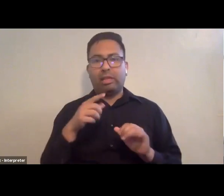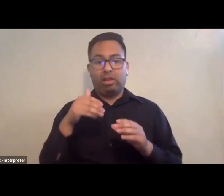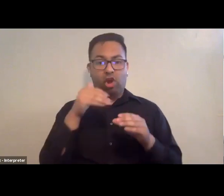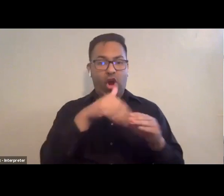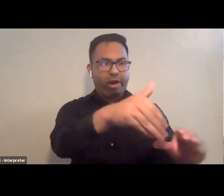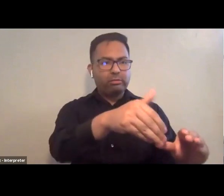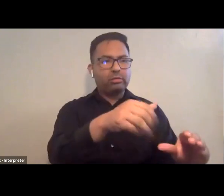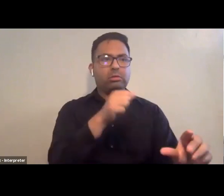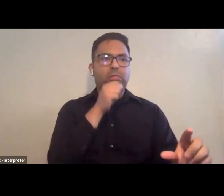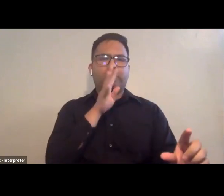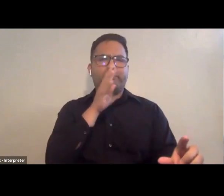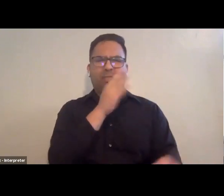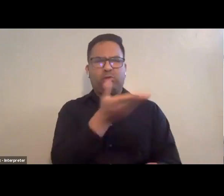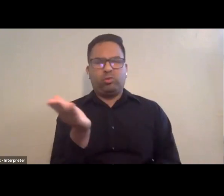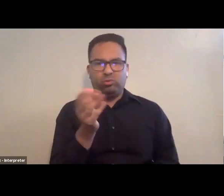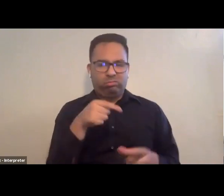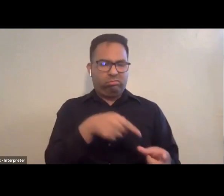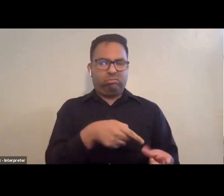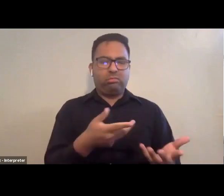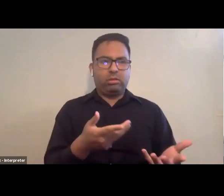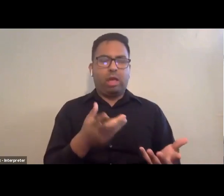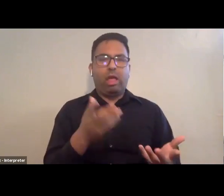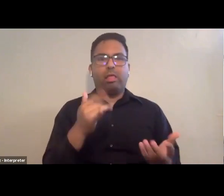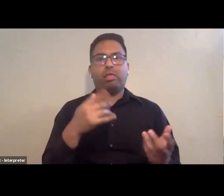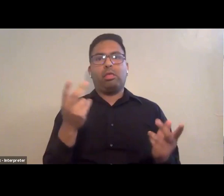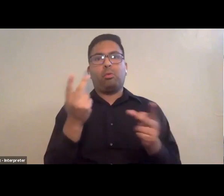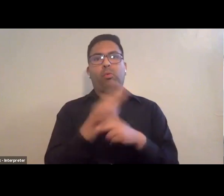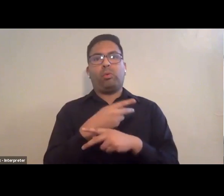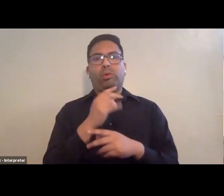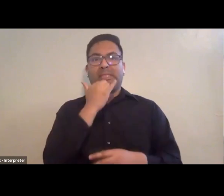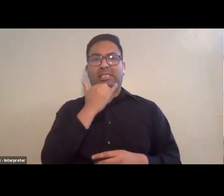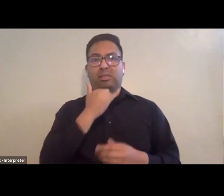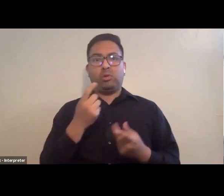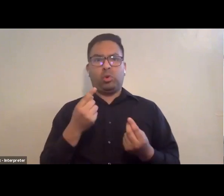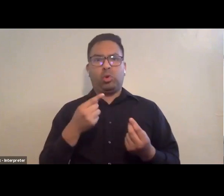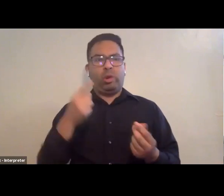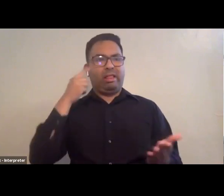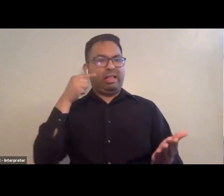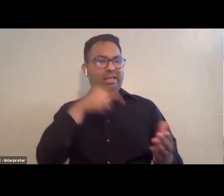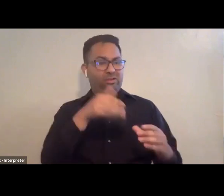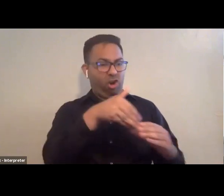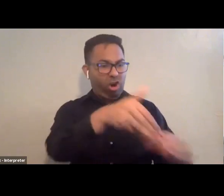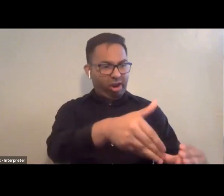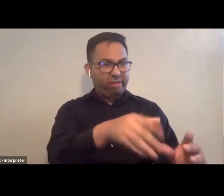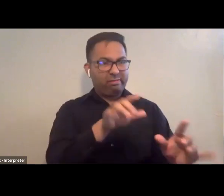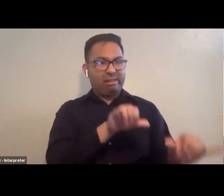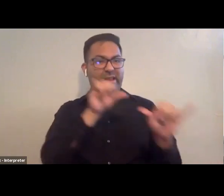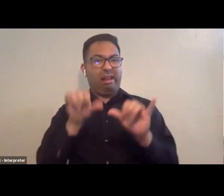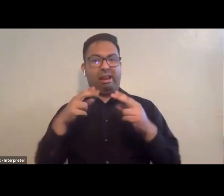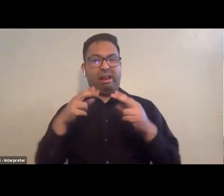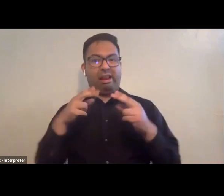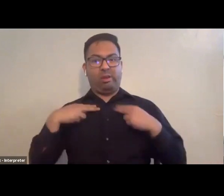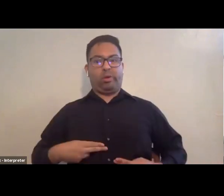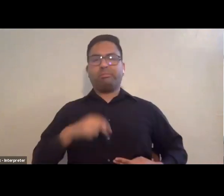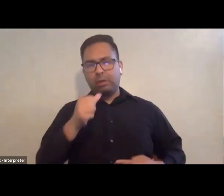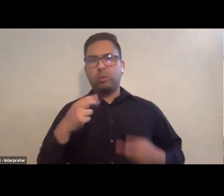you. The worst mistake we can make is to anthropomorphize archives, because archives are